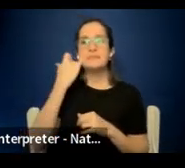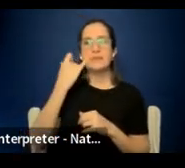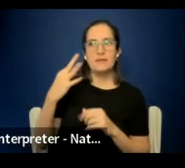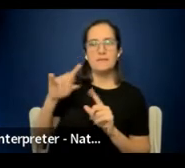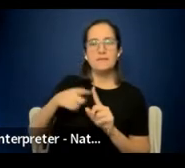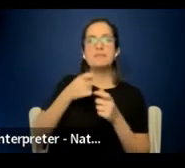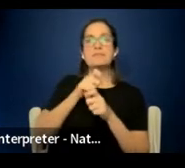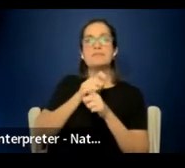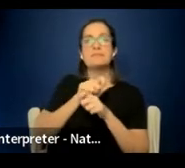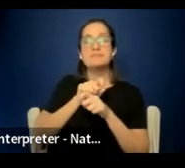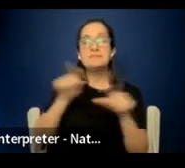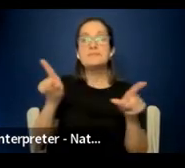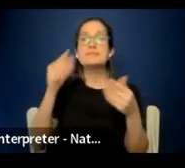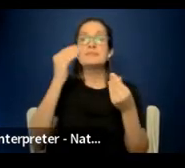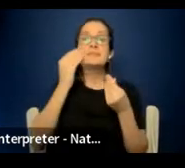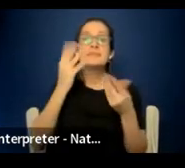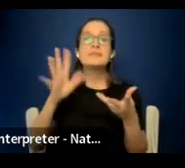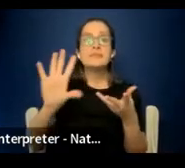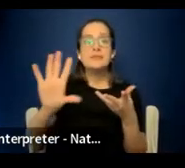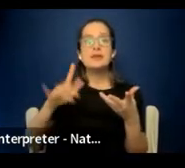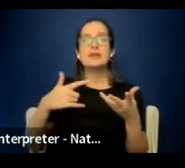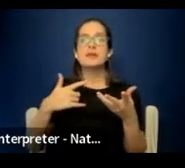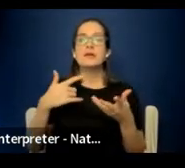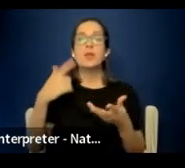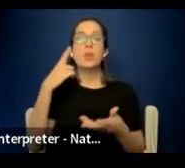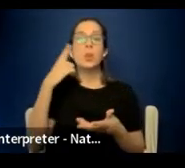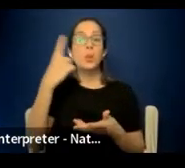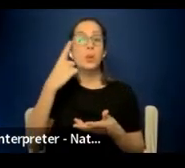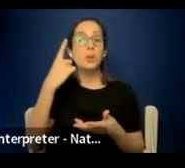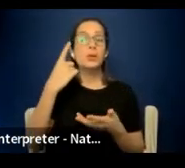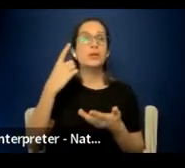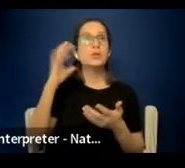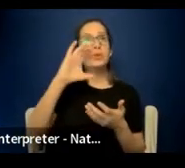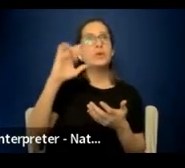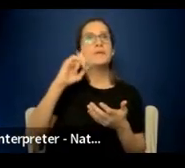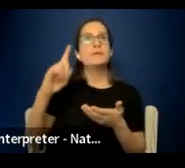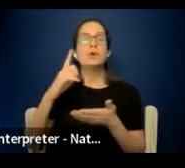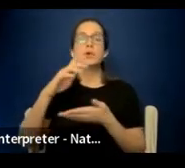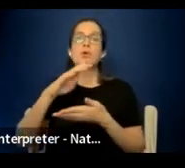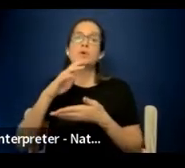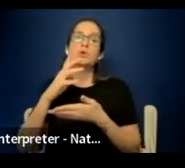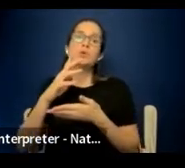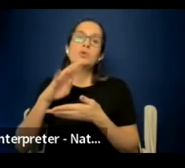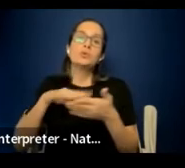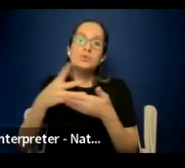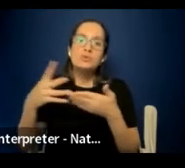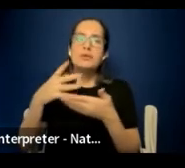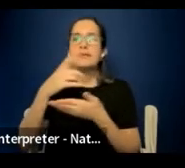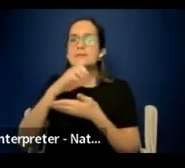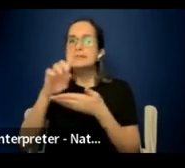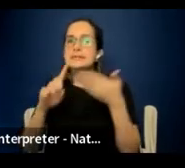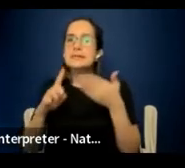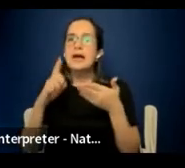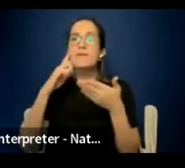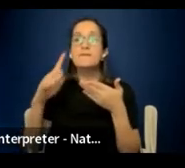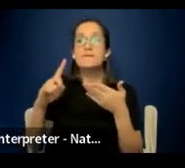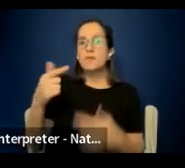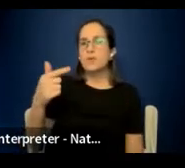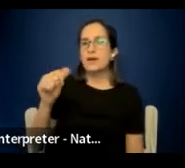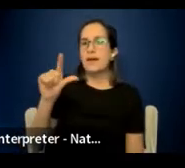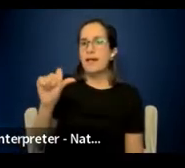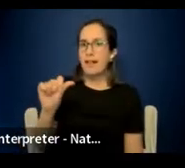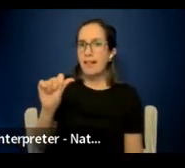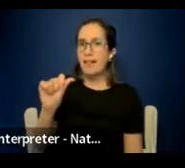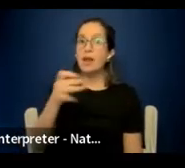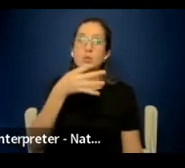for a graphic designer to design materials for our gala that's coming up in May, and, you know, we expect that